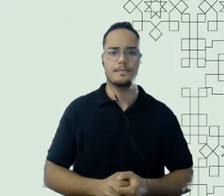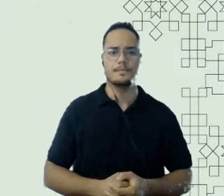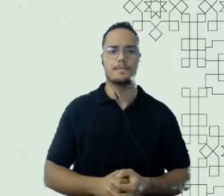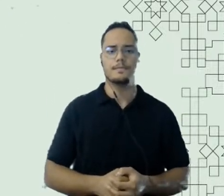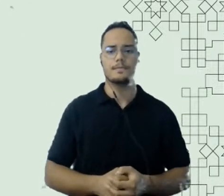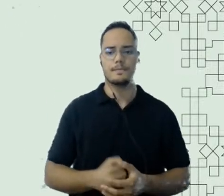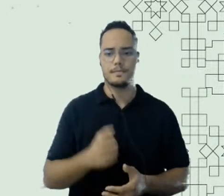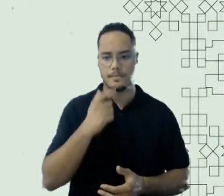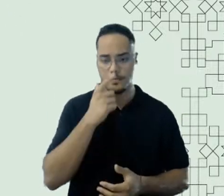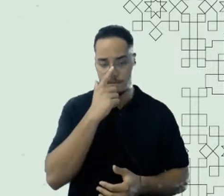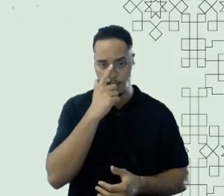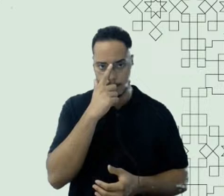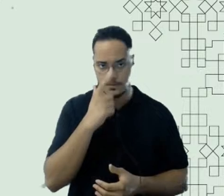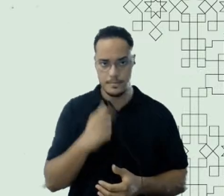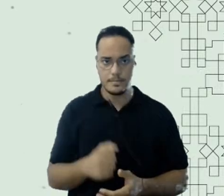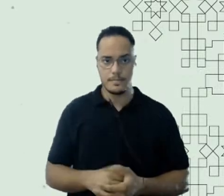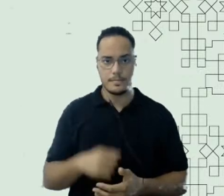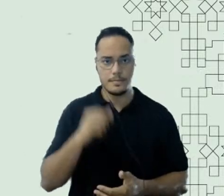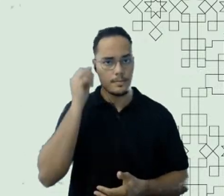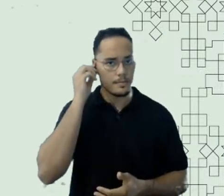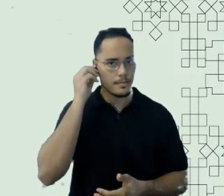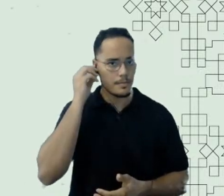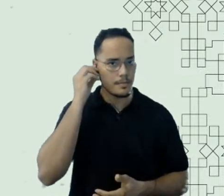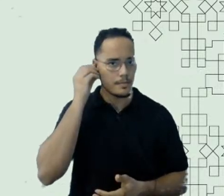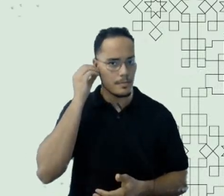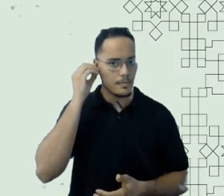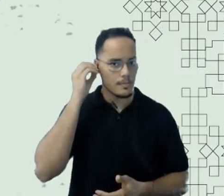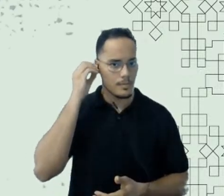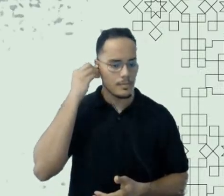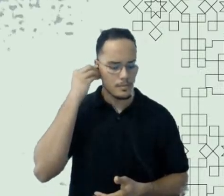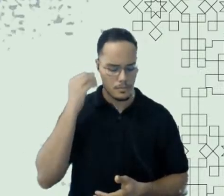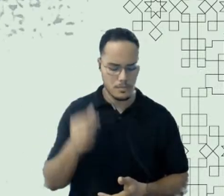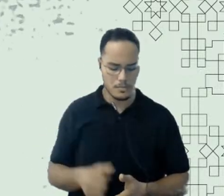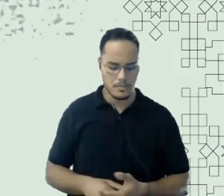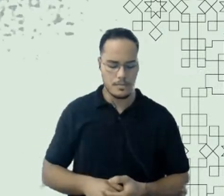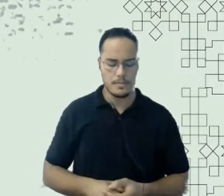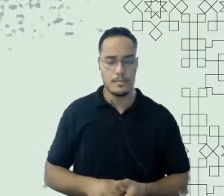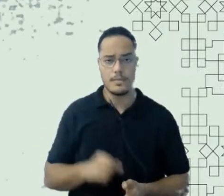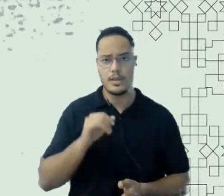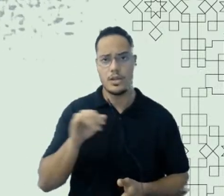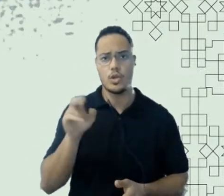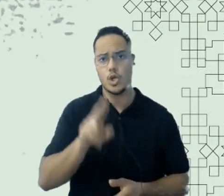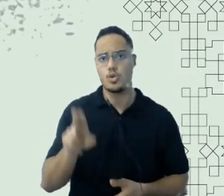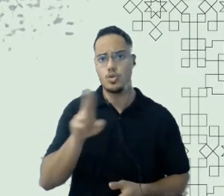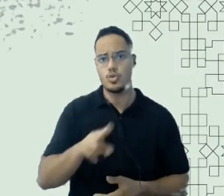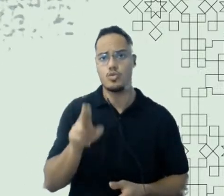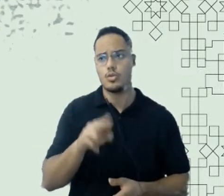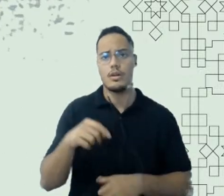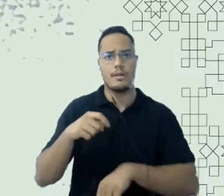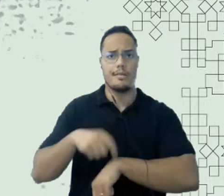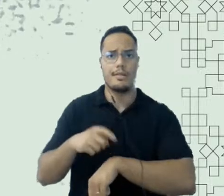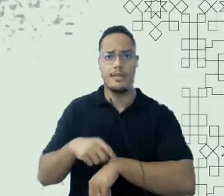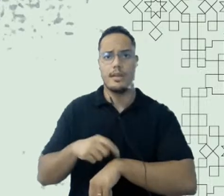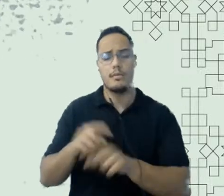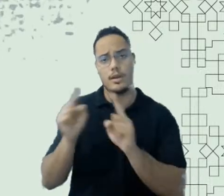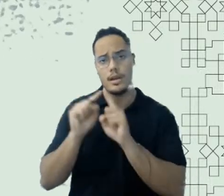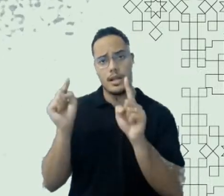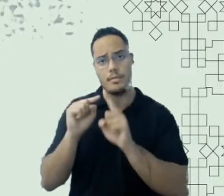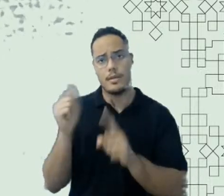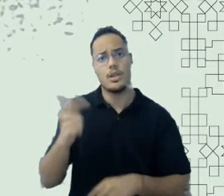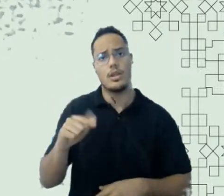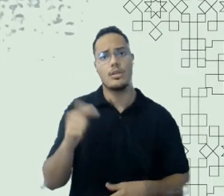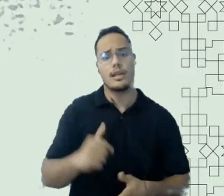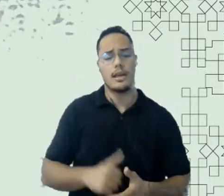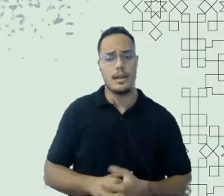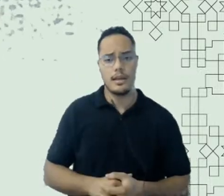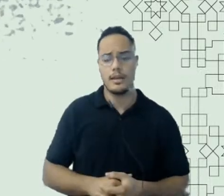whether actually there are not a lot of legitimate content that has been removed, which I would doubt, of course. Yeah,